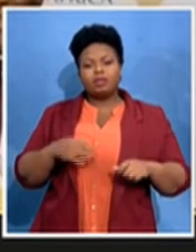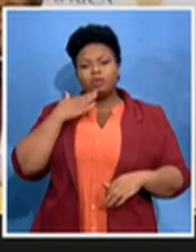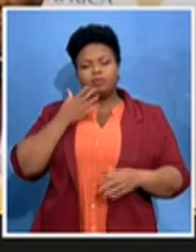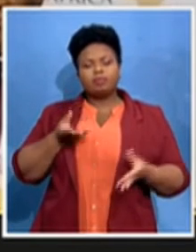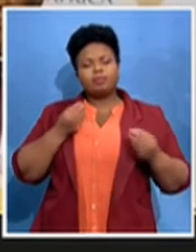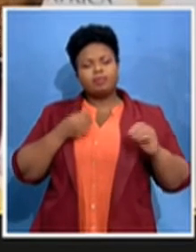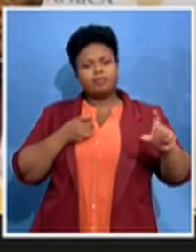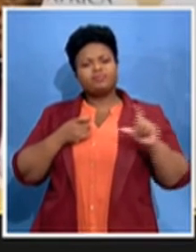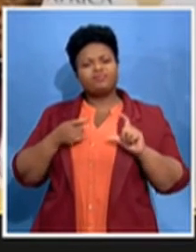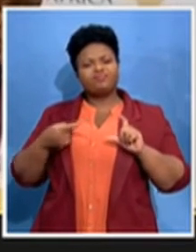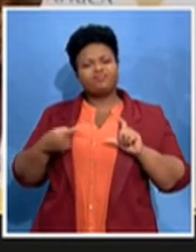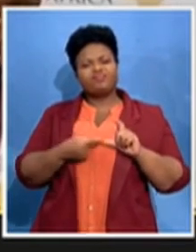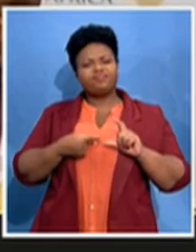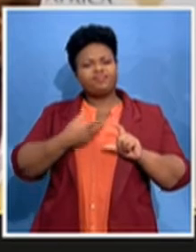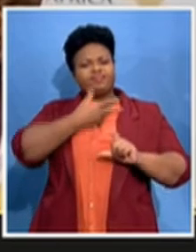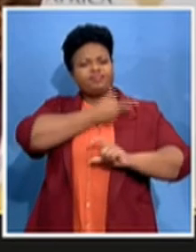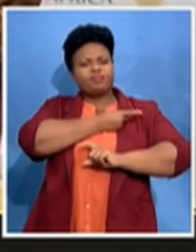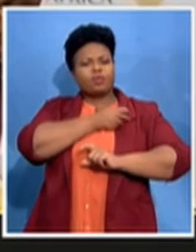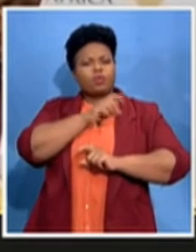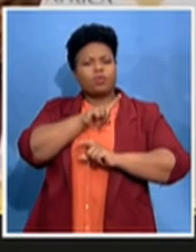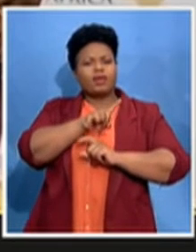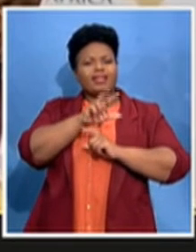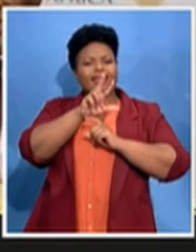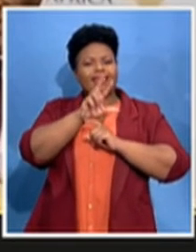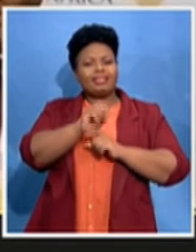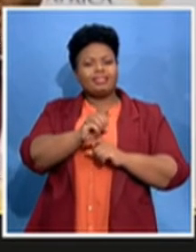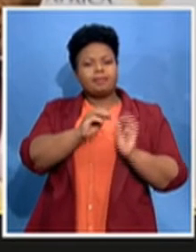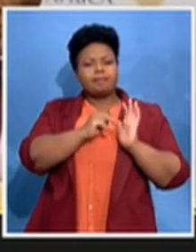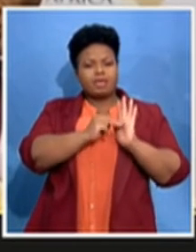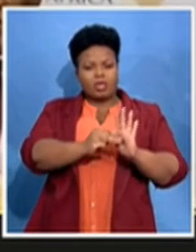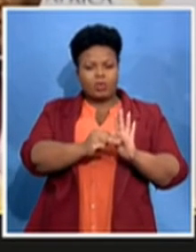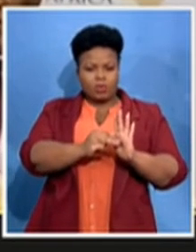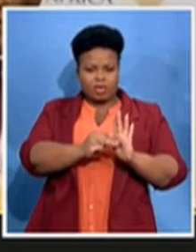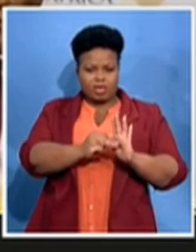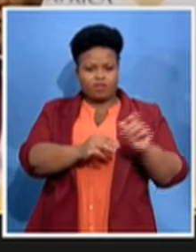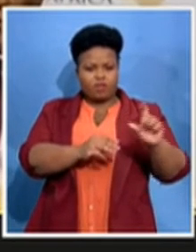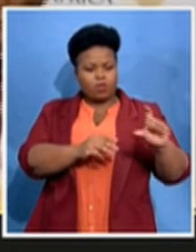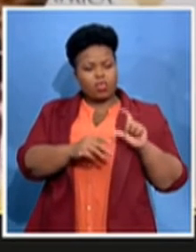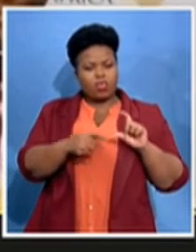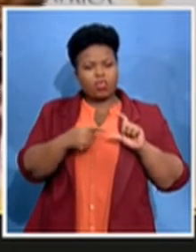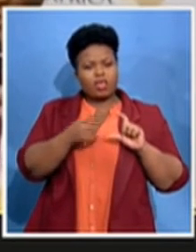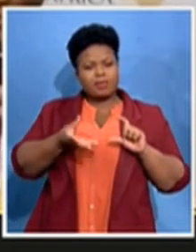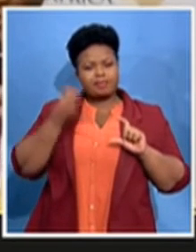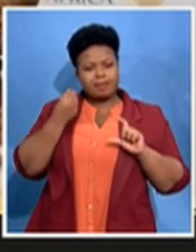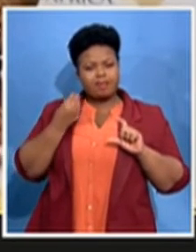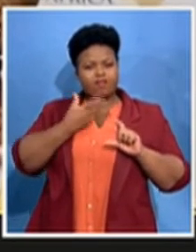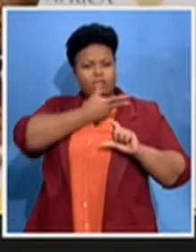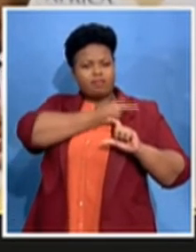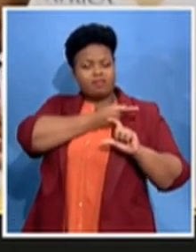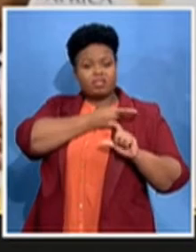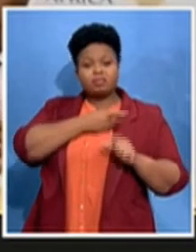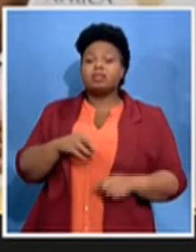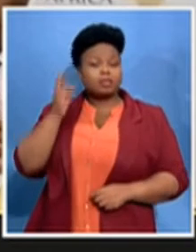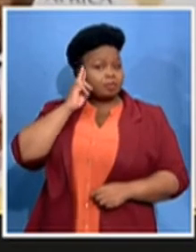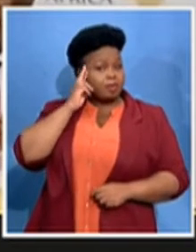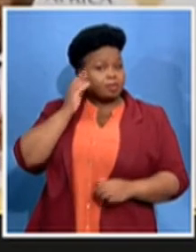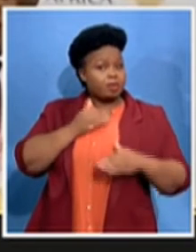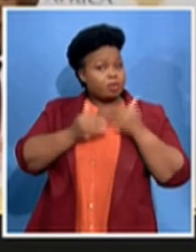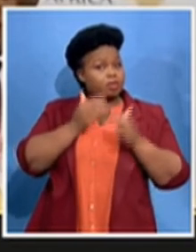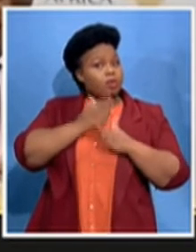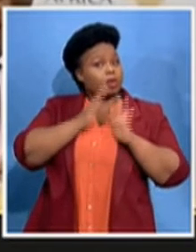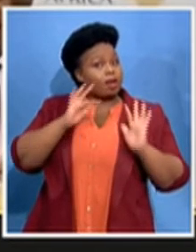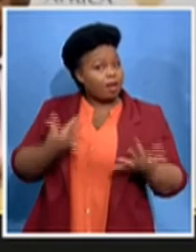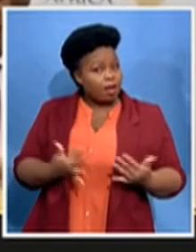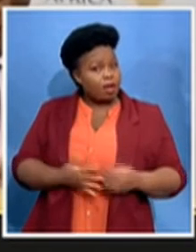180 million doses there. So again, remember the process will work as follows. I mean, countries will submit all their requests.